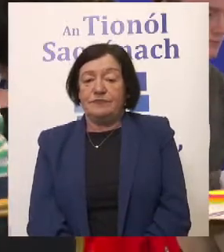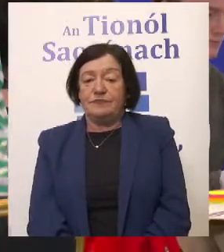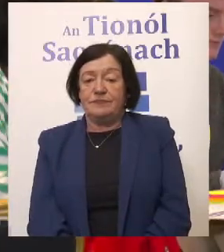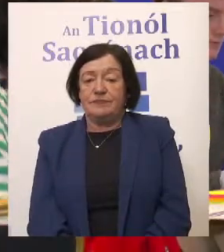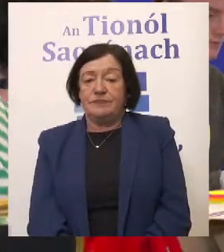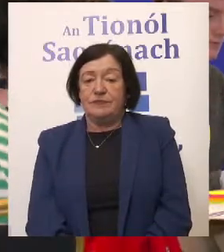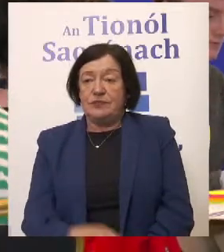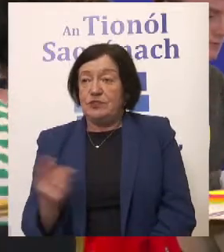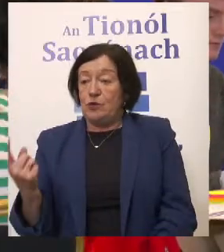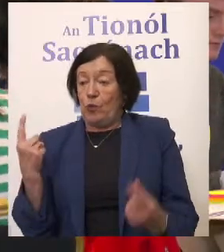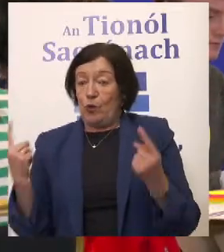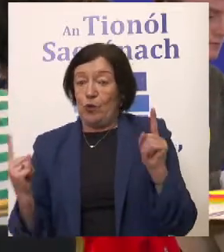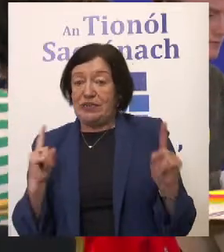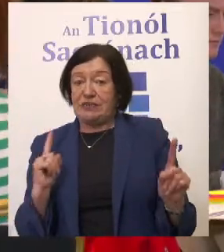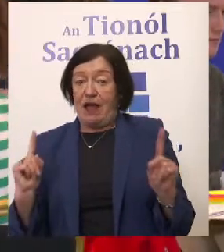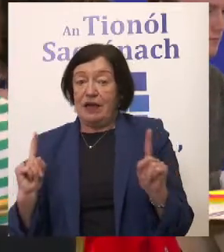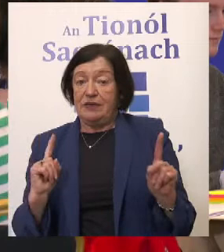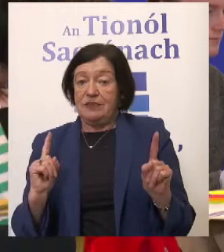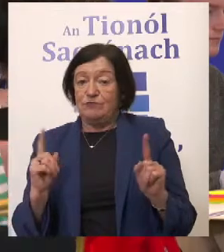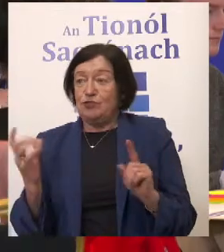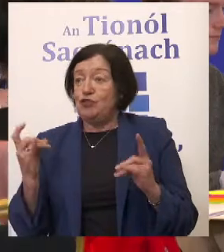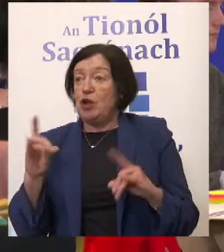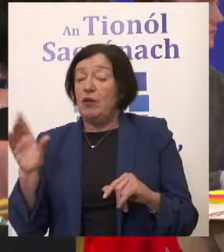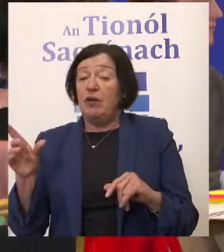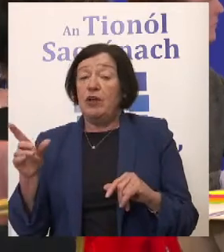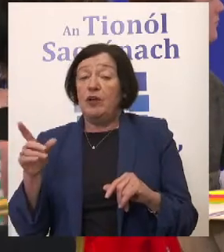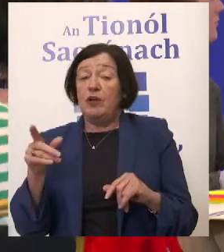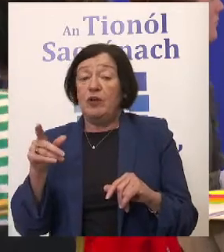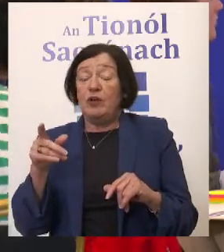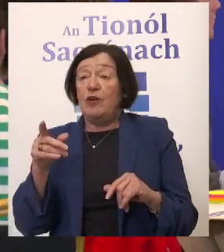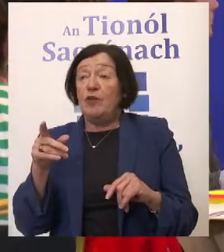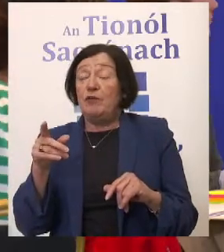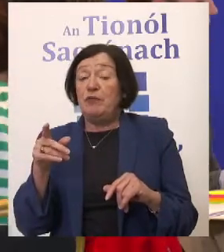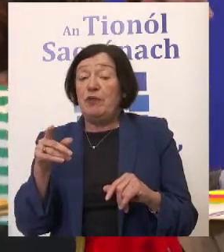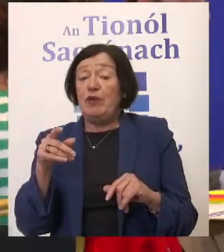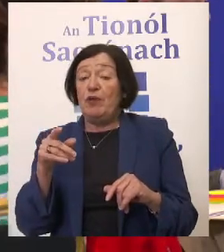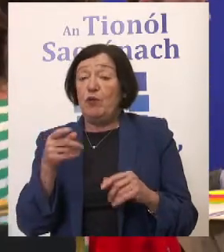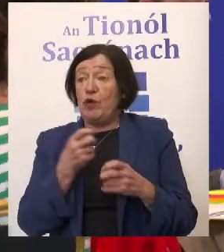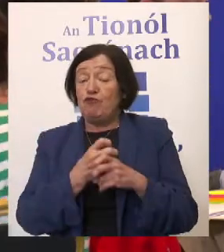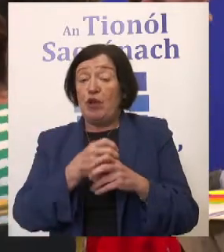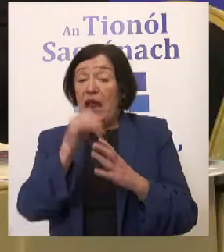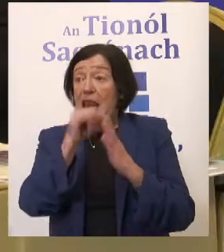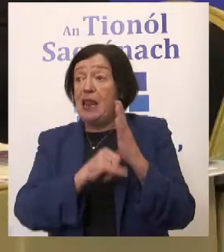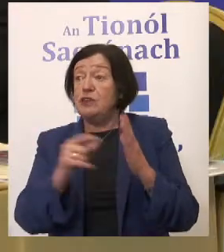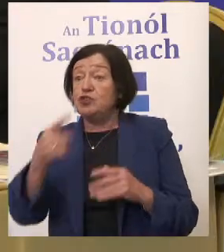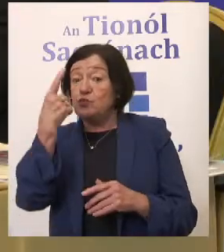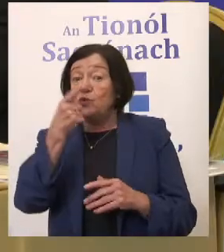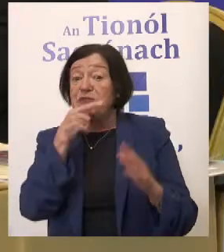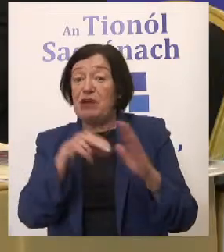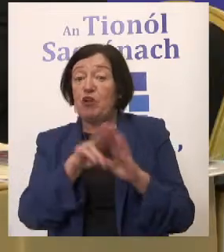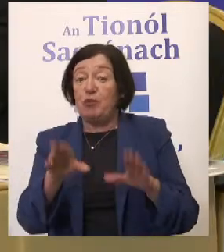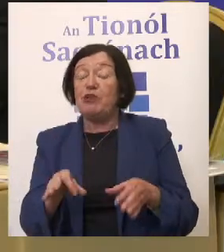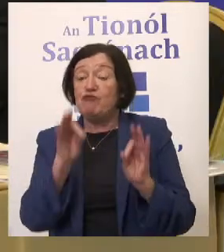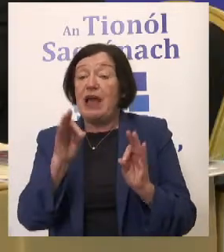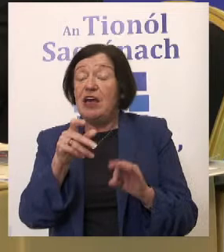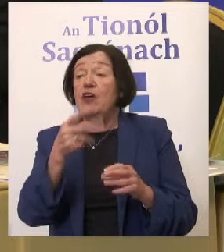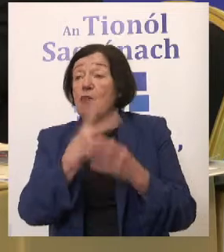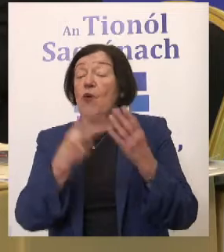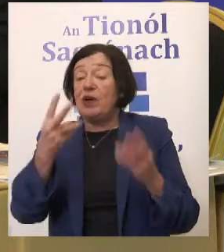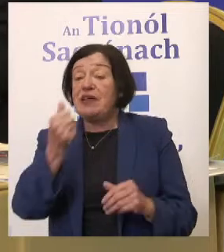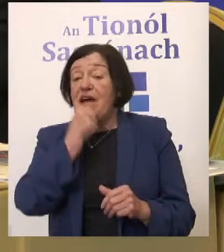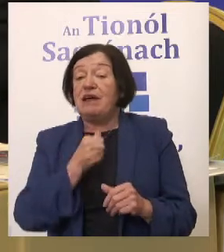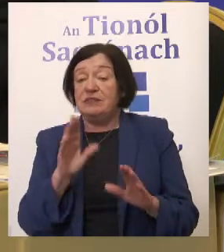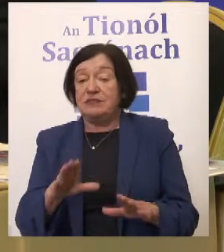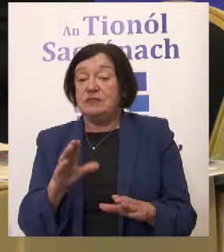Do we do it one at a time? Sorry, Chair. The way we can run it is if there's just one speaker would be great, but if you both want to answer the